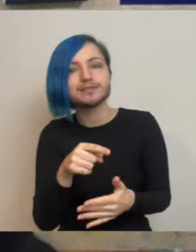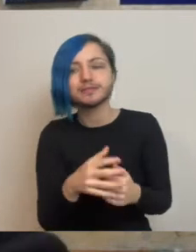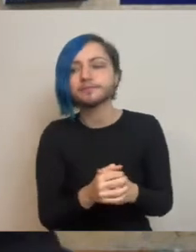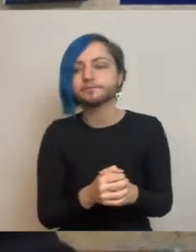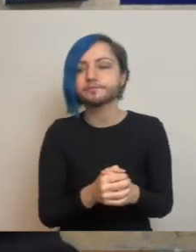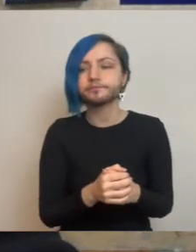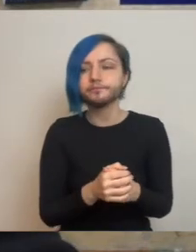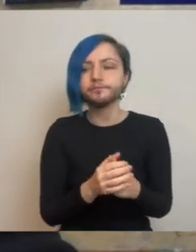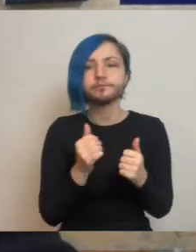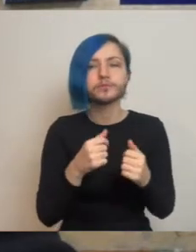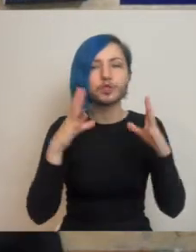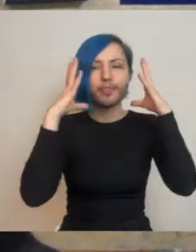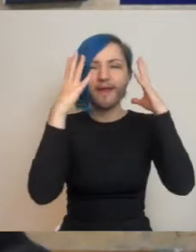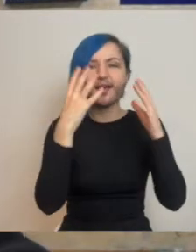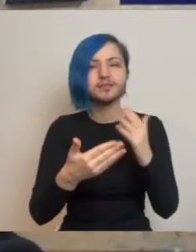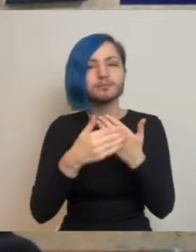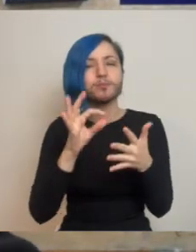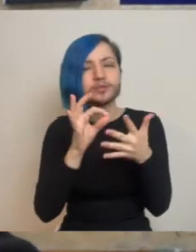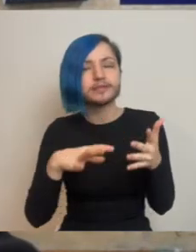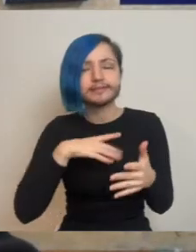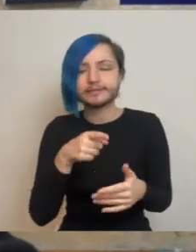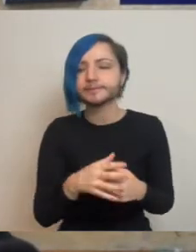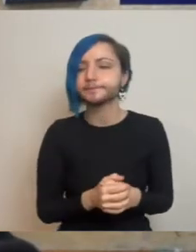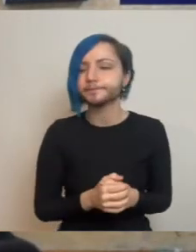put more details around the head here.